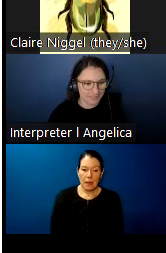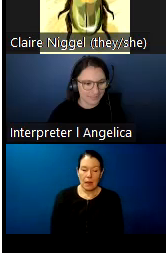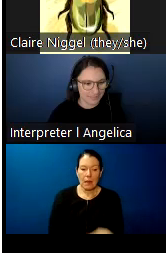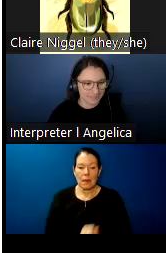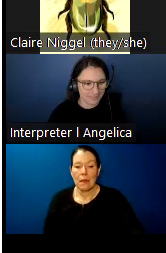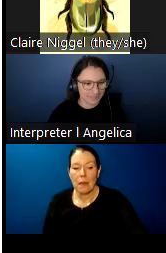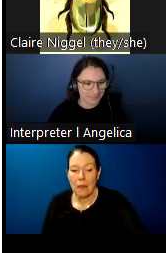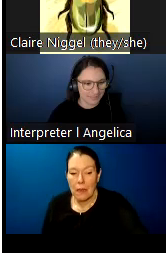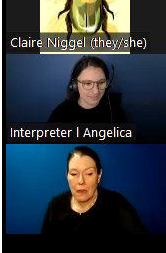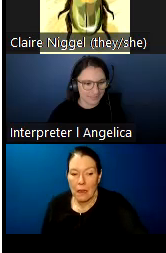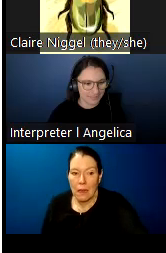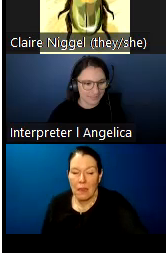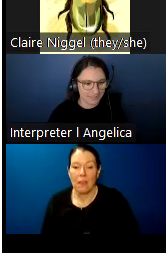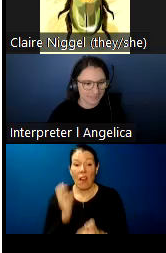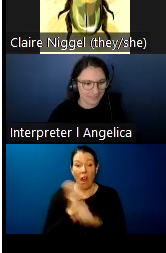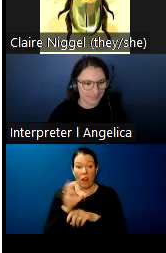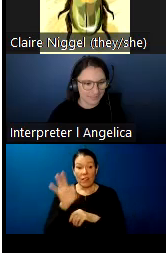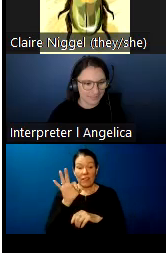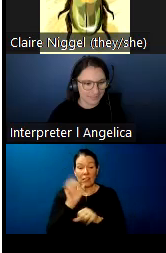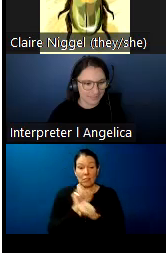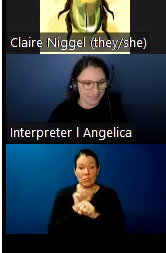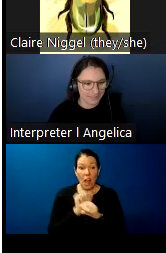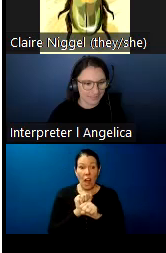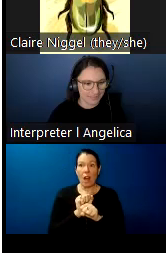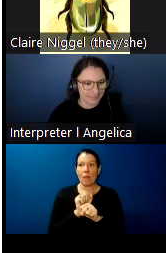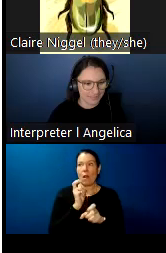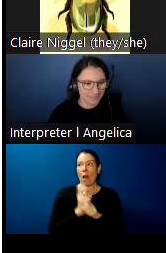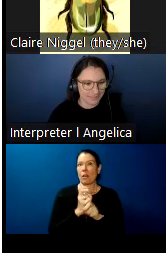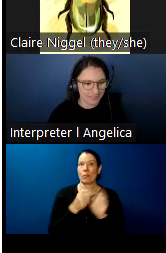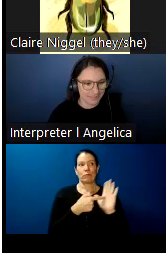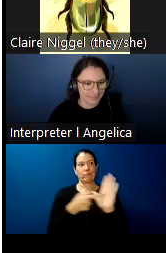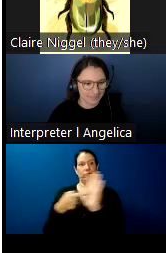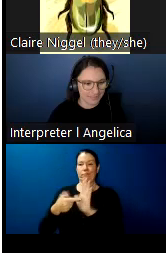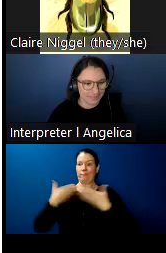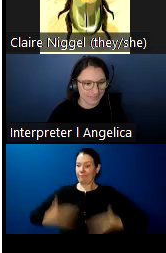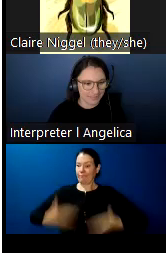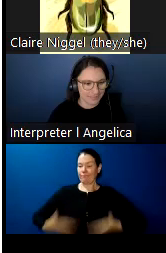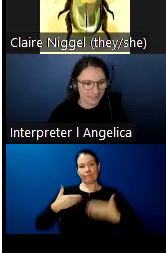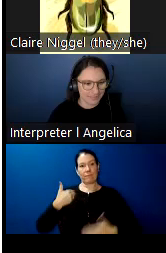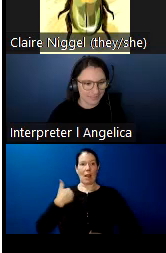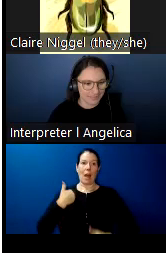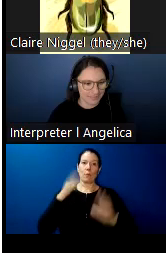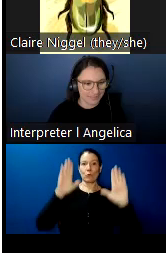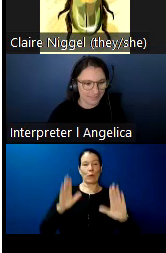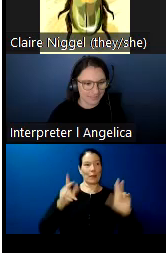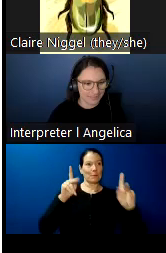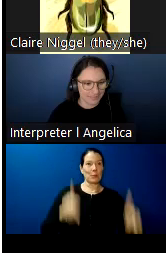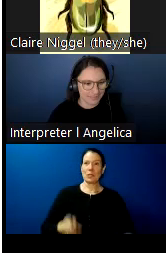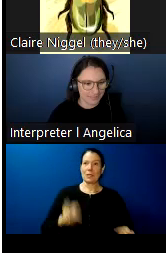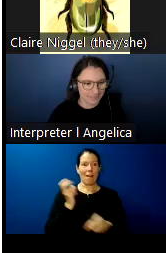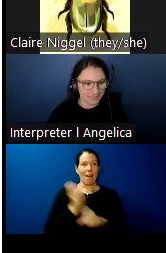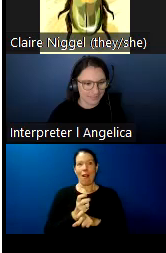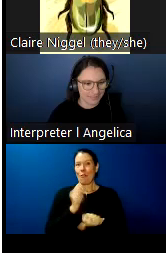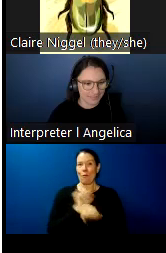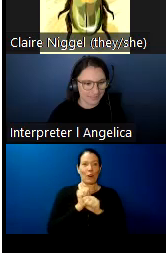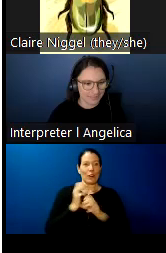to actually just get a job. It's hard to, go out there and sell yourself and say, I'm a great, I'm a great hard